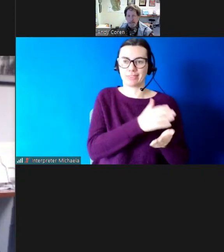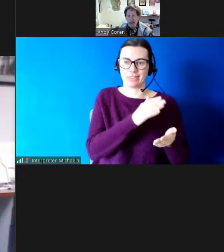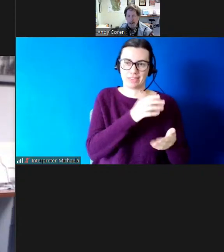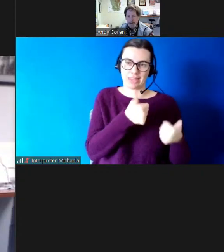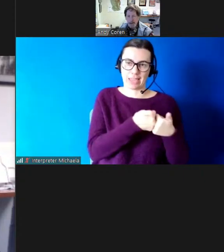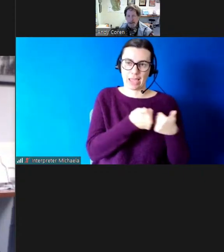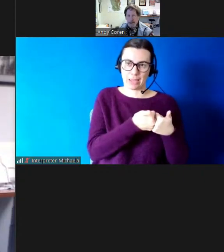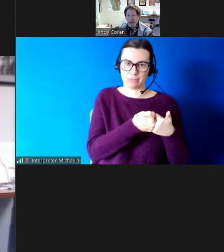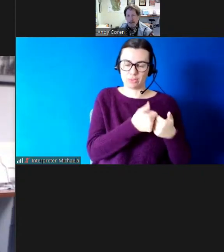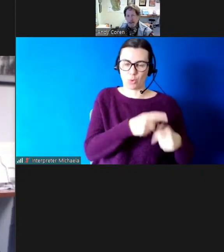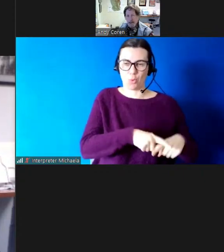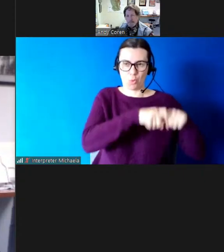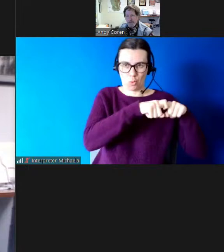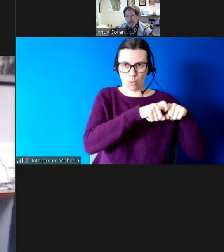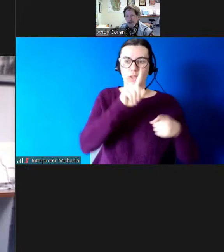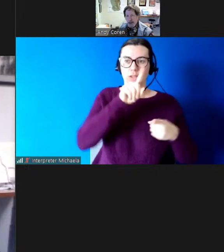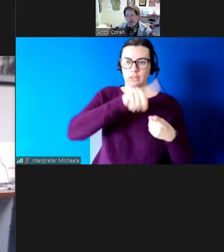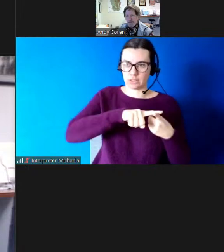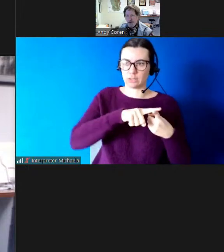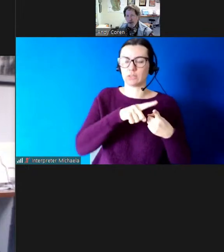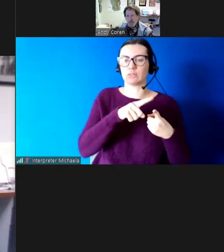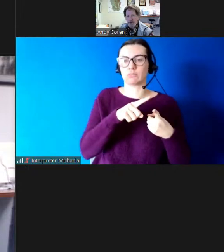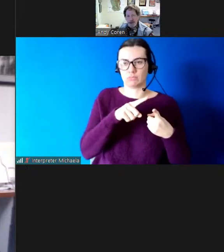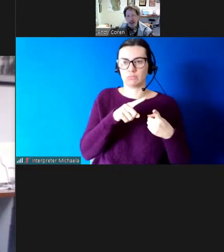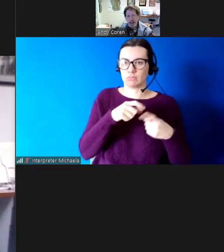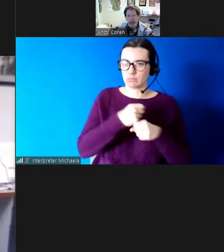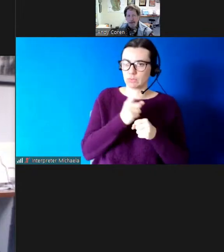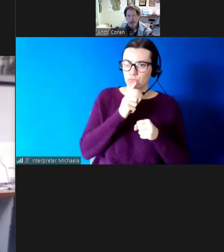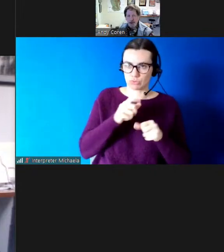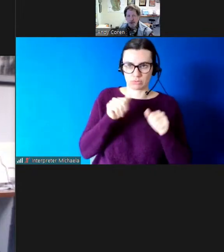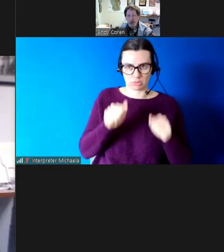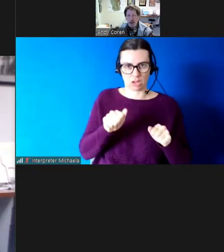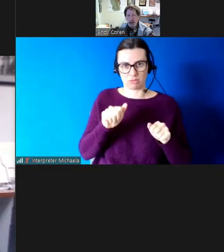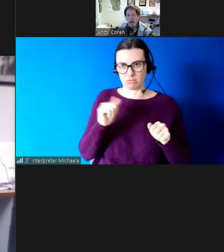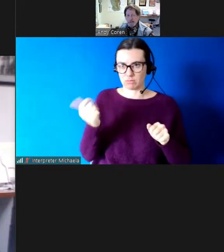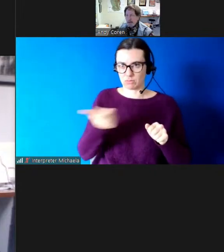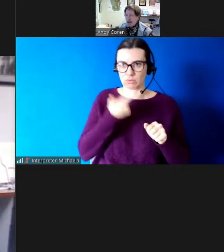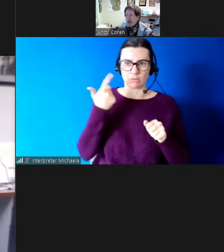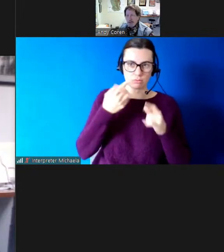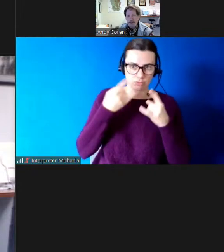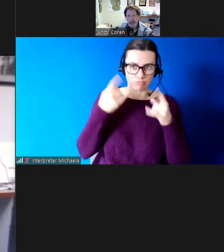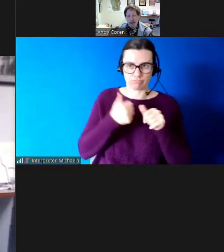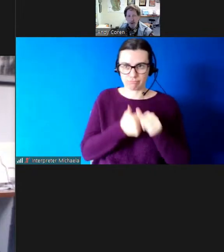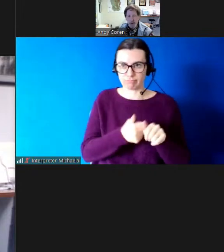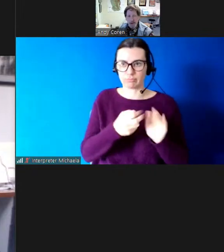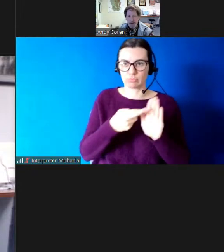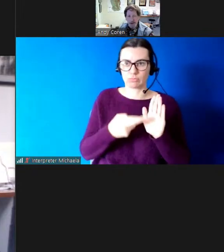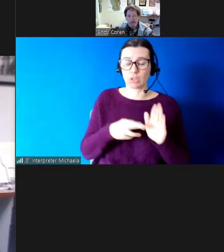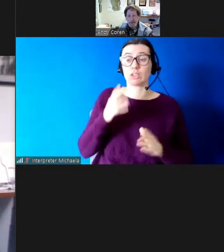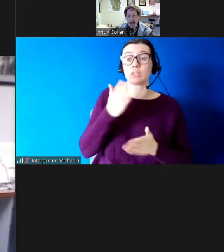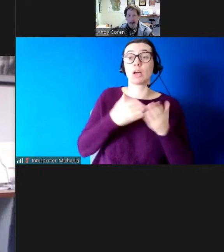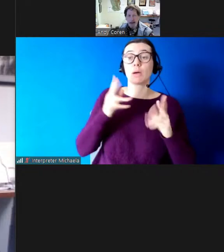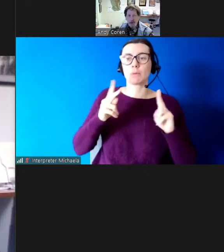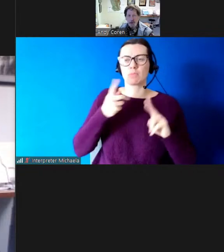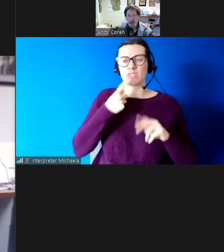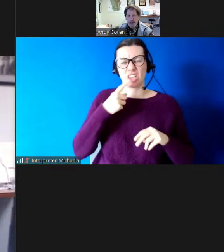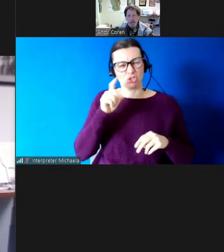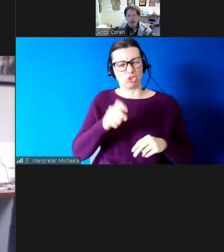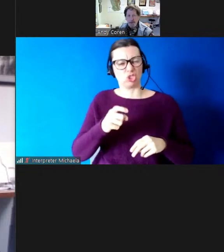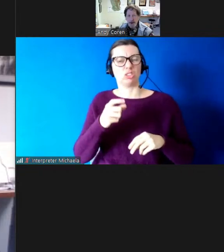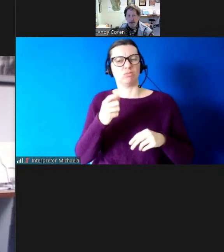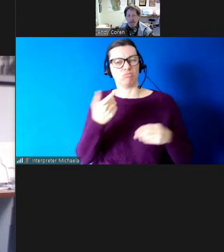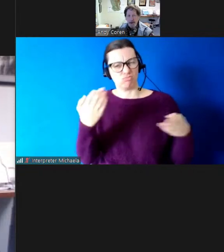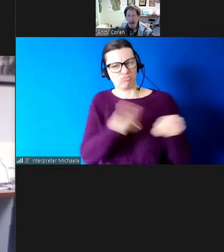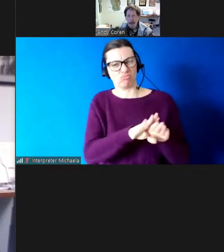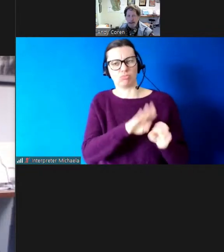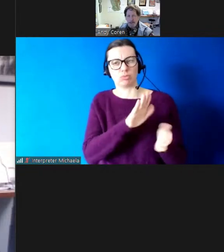better compliance. Some have called for shutting down the school, but I don't think that's warranted. Our schools have